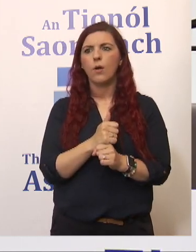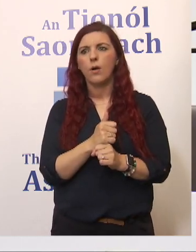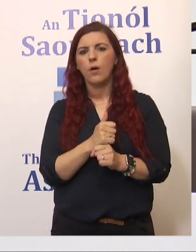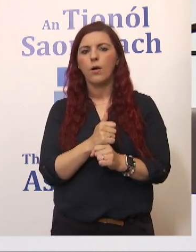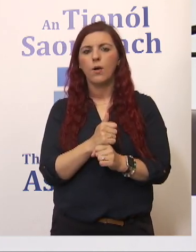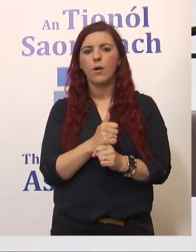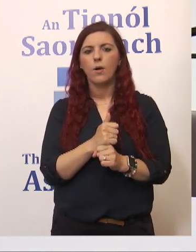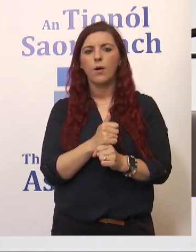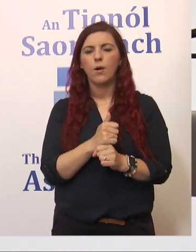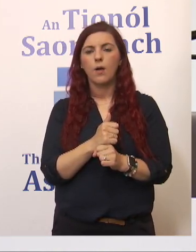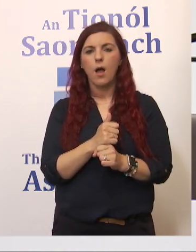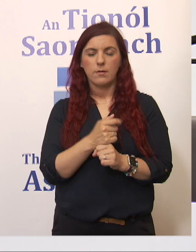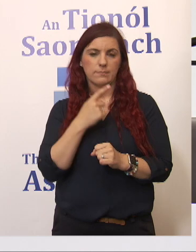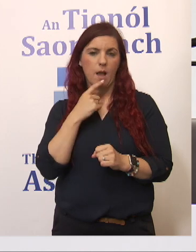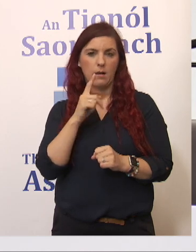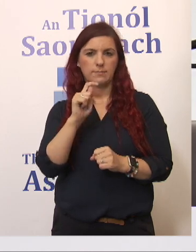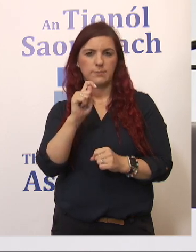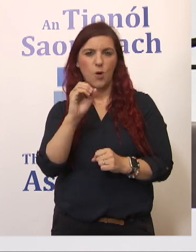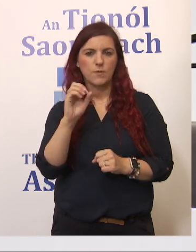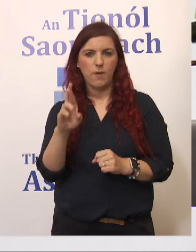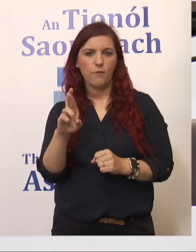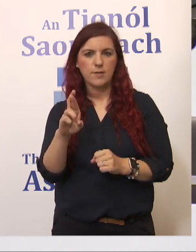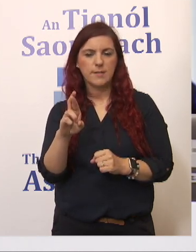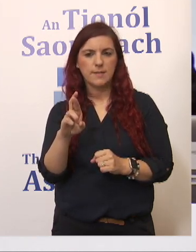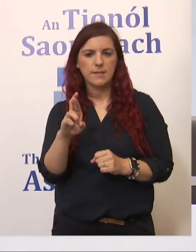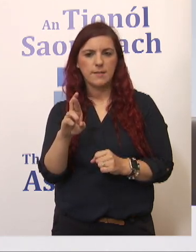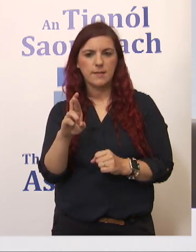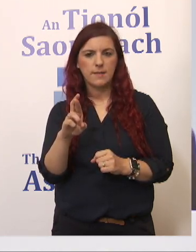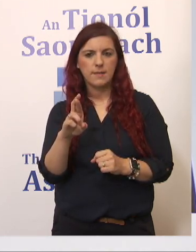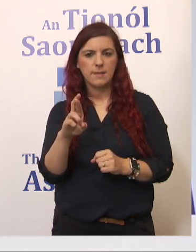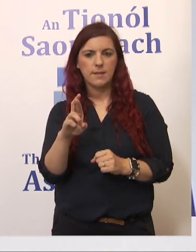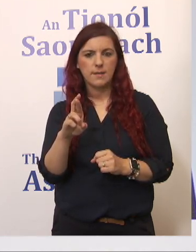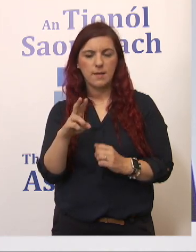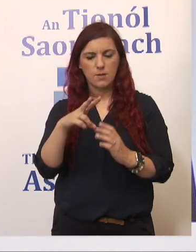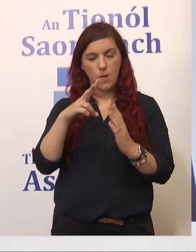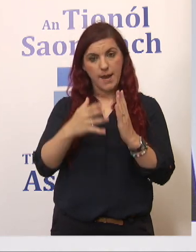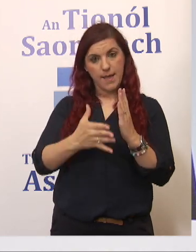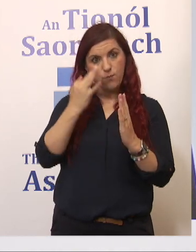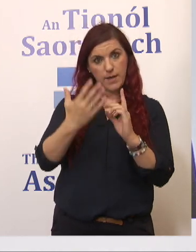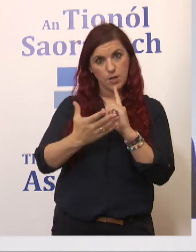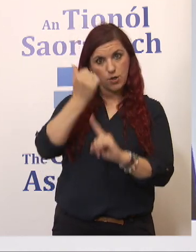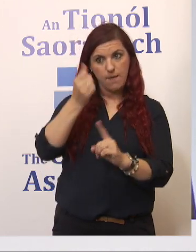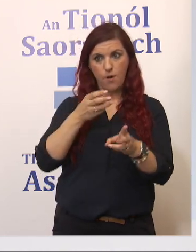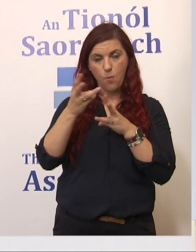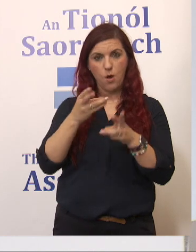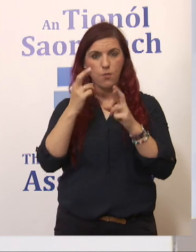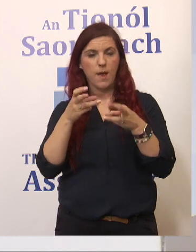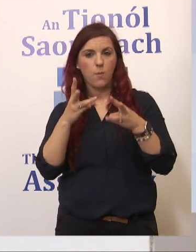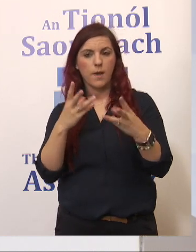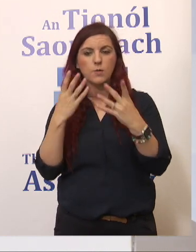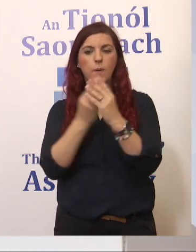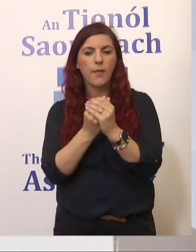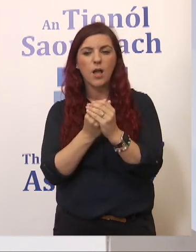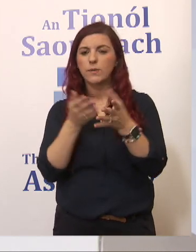our guiding document reference, which is our terms of reference. And if we do our work properly together, as we have reiterated for the